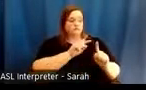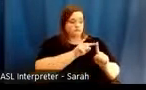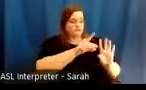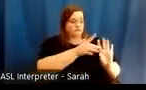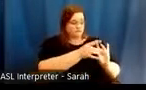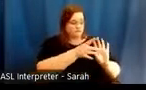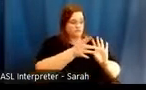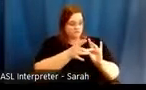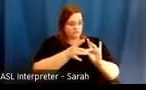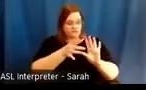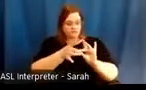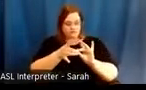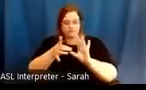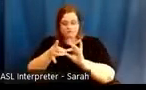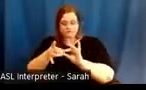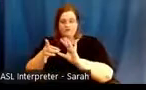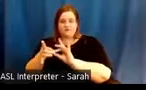between